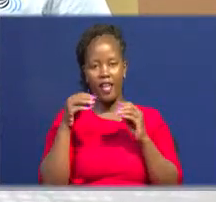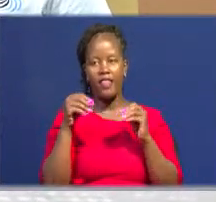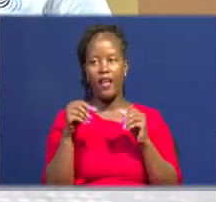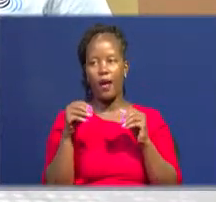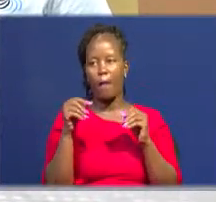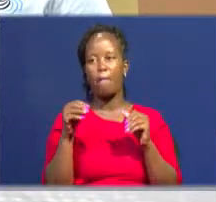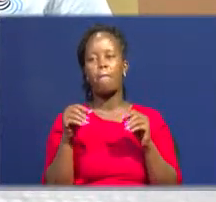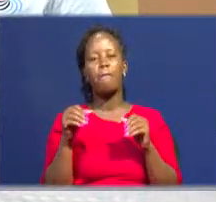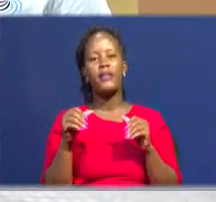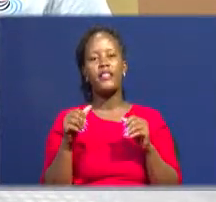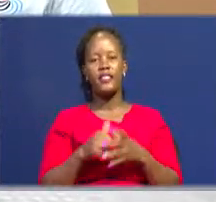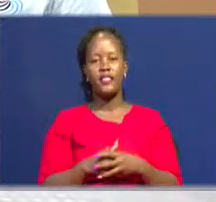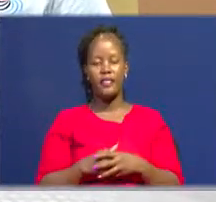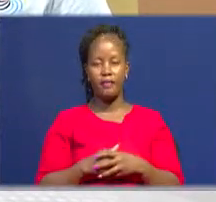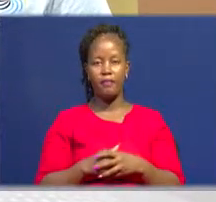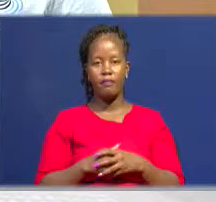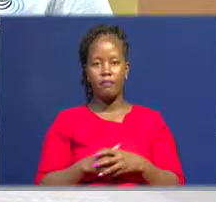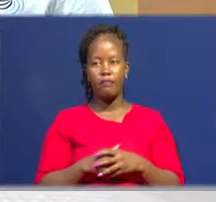Right on the beach.